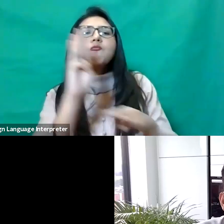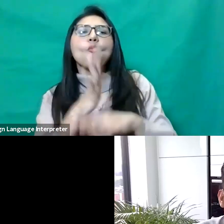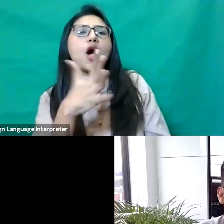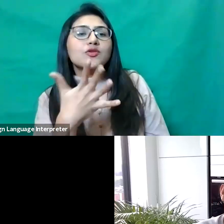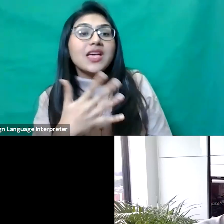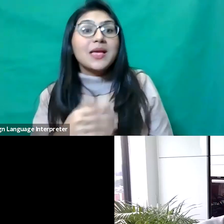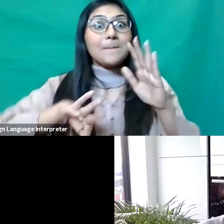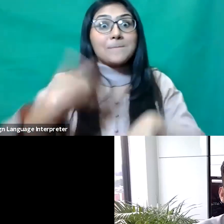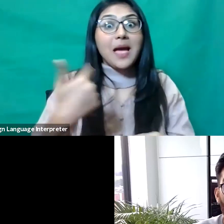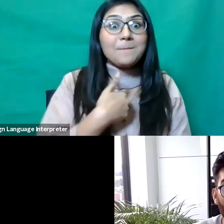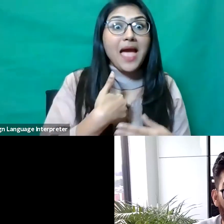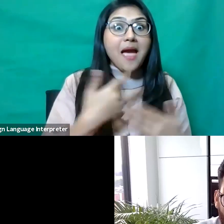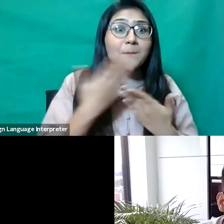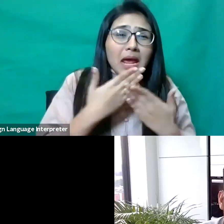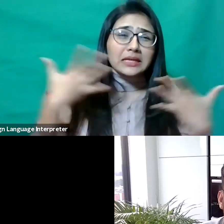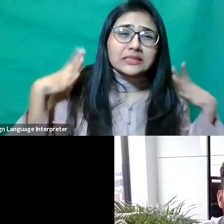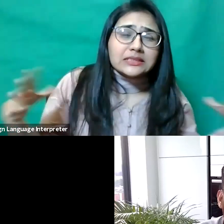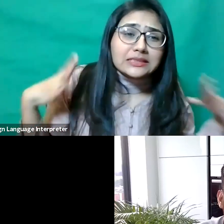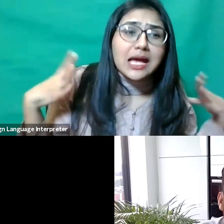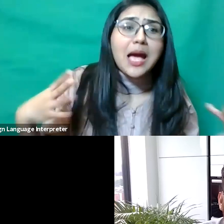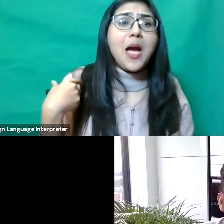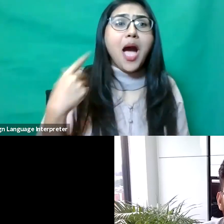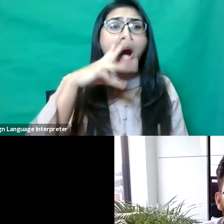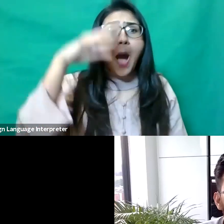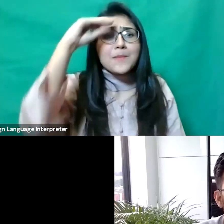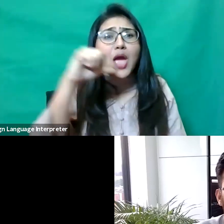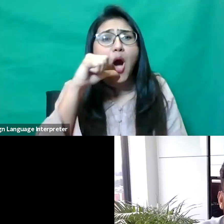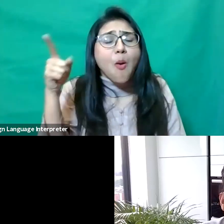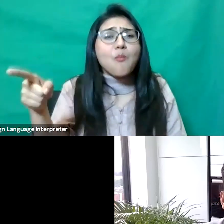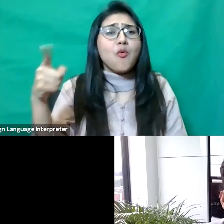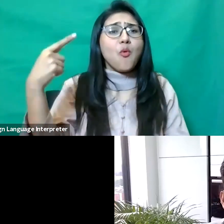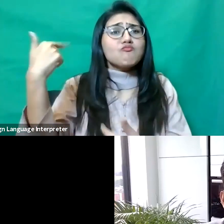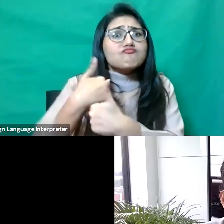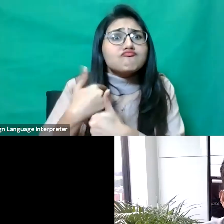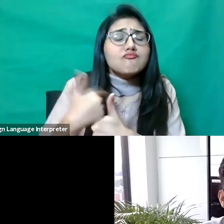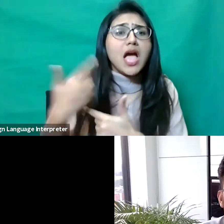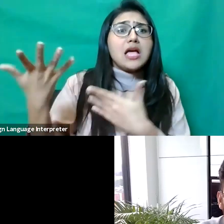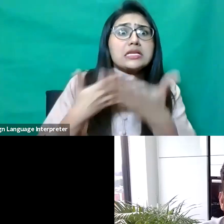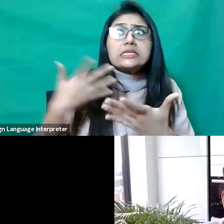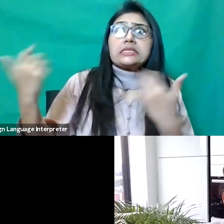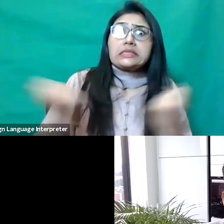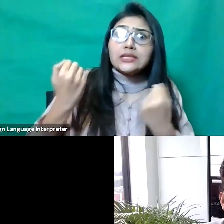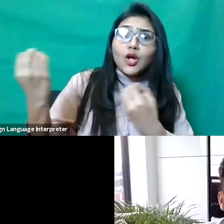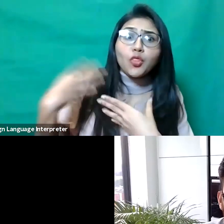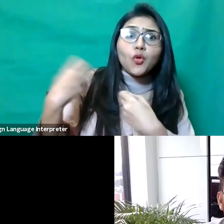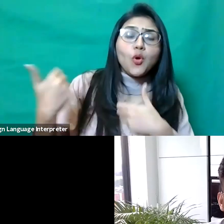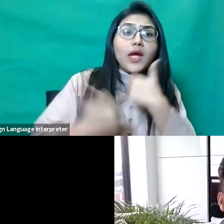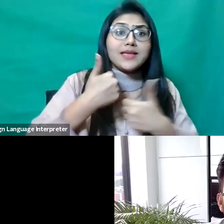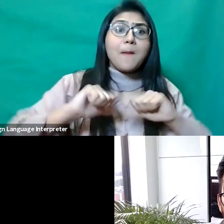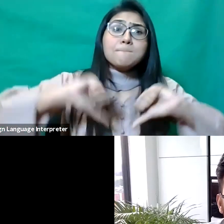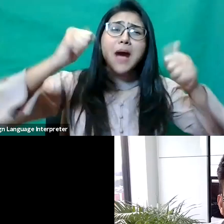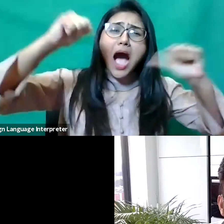my exams, but my parents have been always trying to encourage me to pass my exams. And also there was